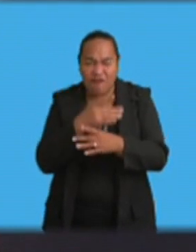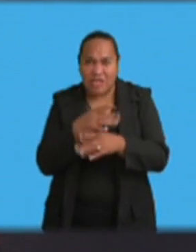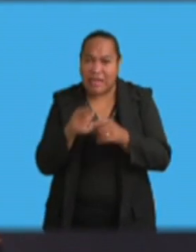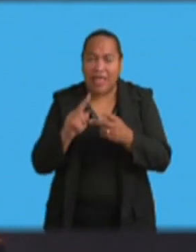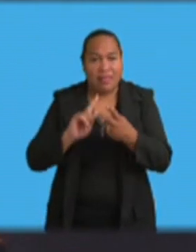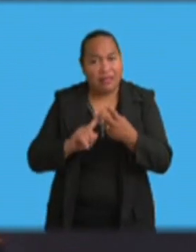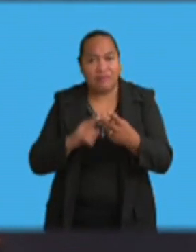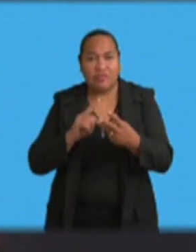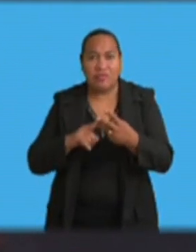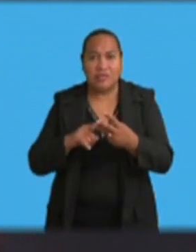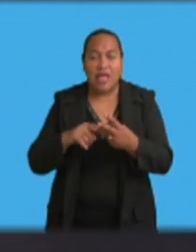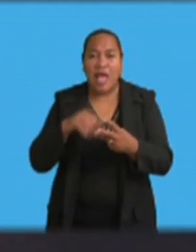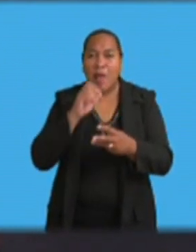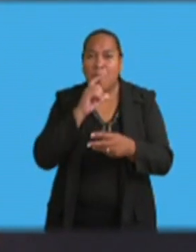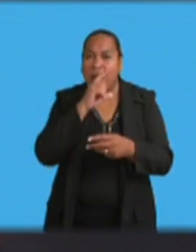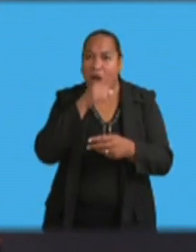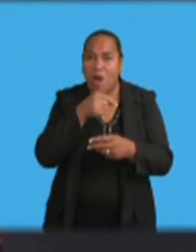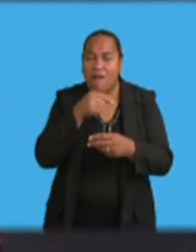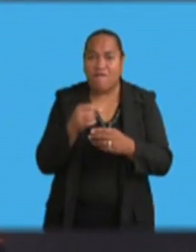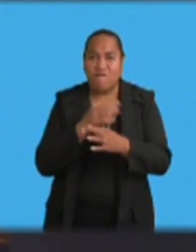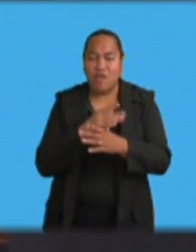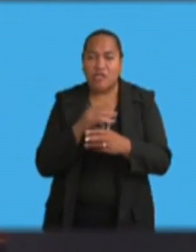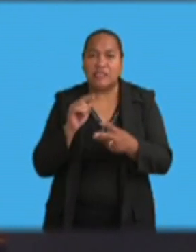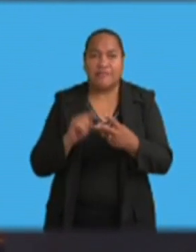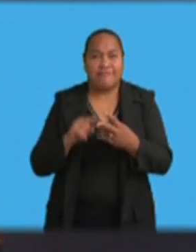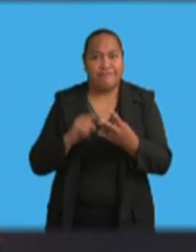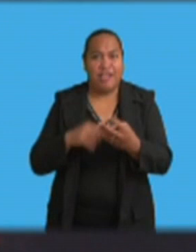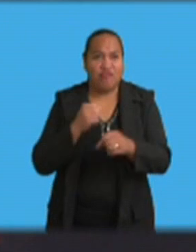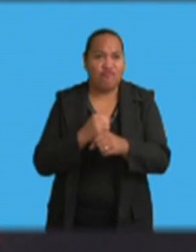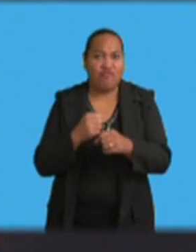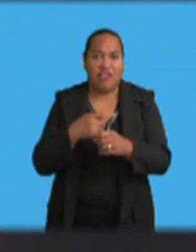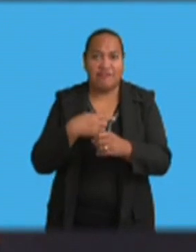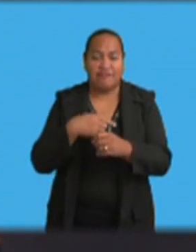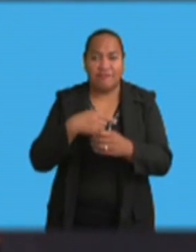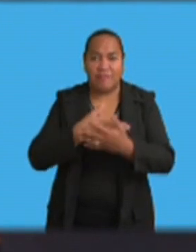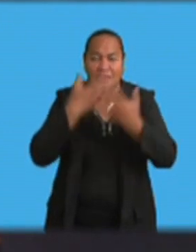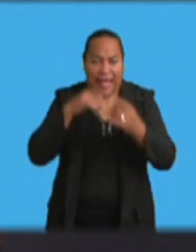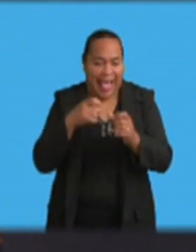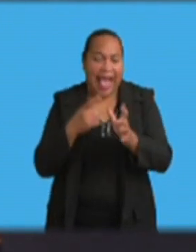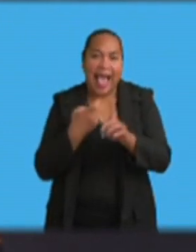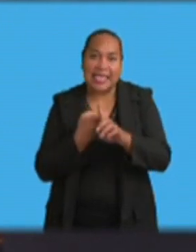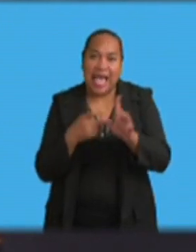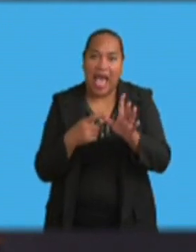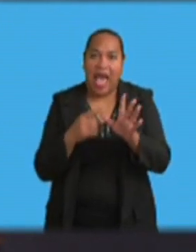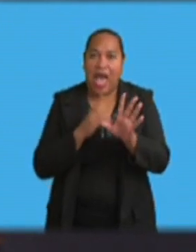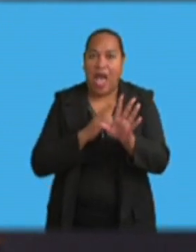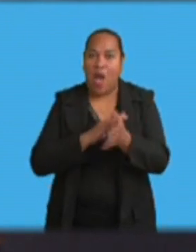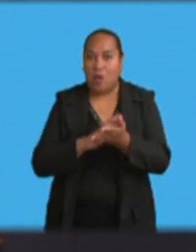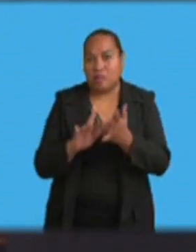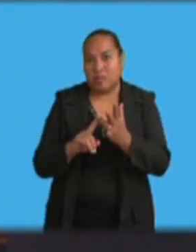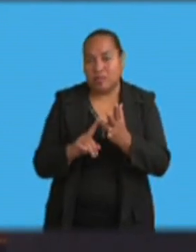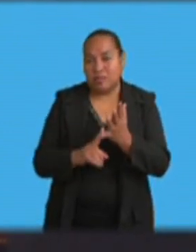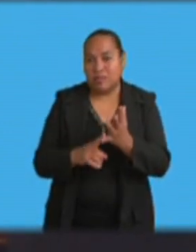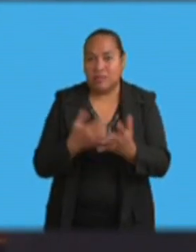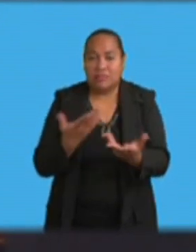bumhead parrotfish, which is Kalia, giant groupers, which is Kabu, and giant sweetlips,